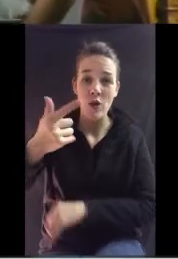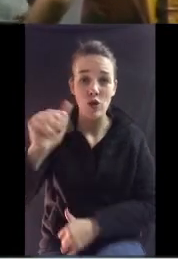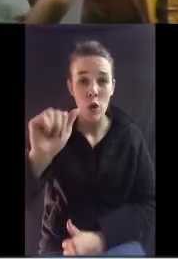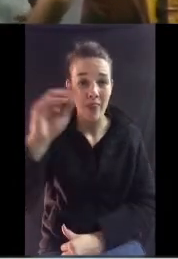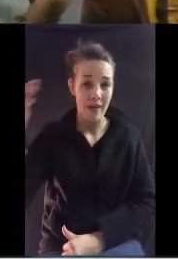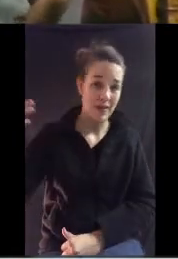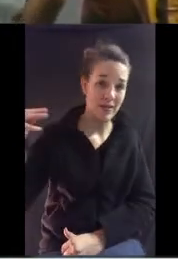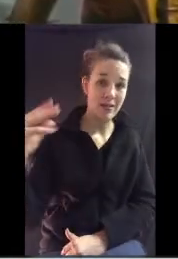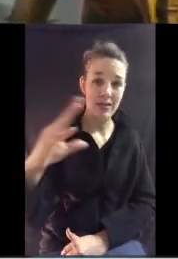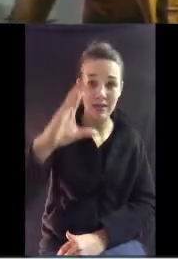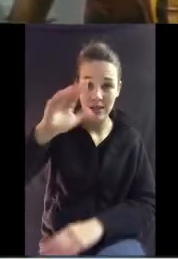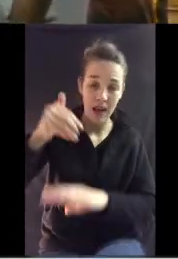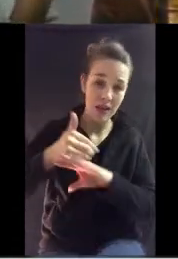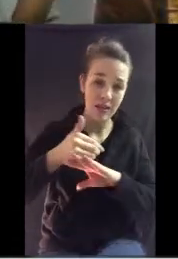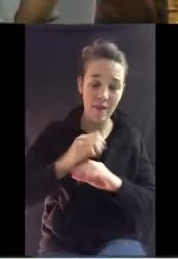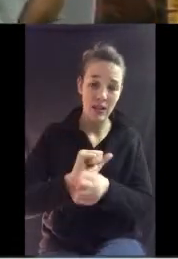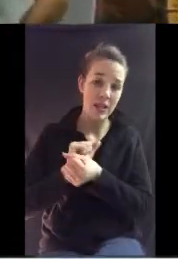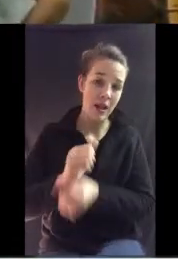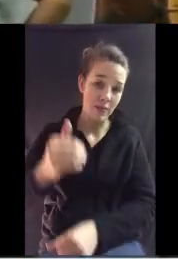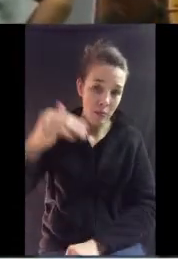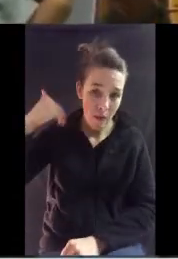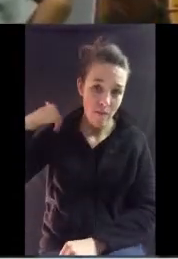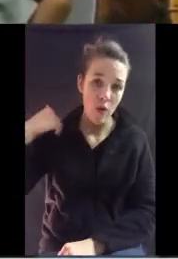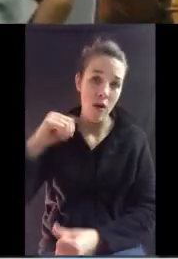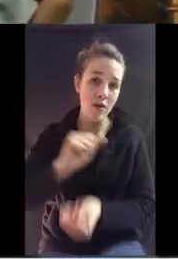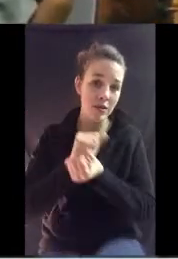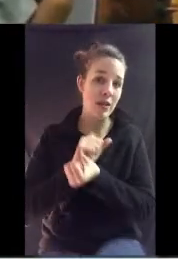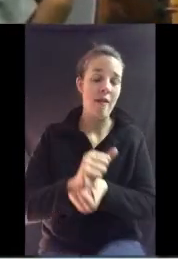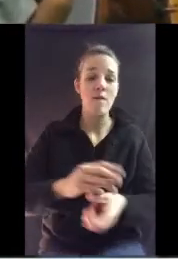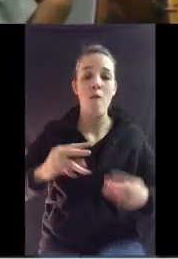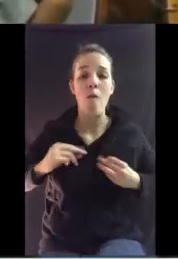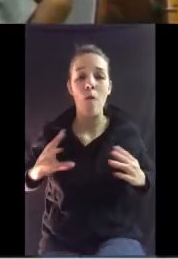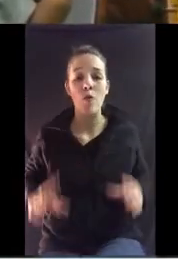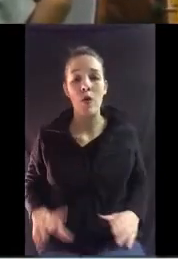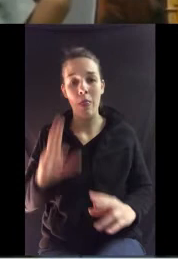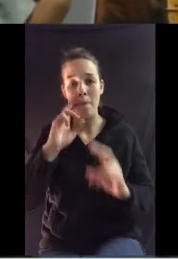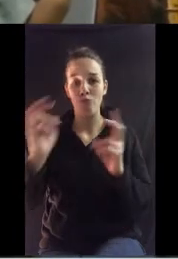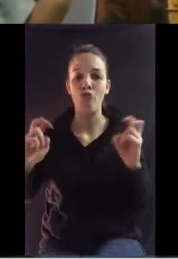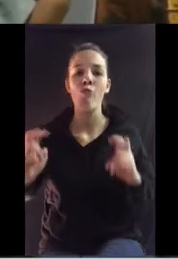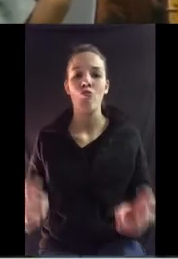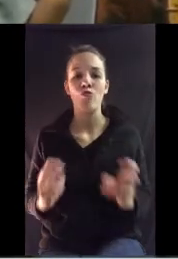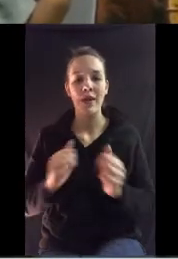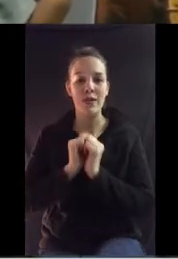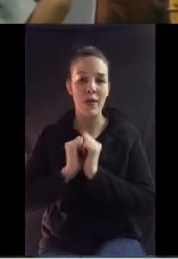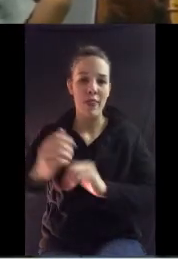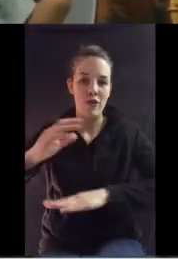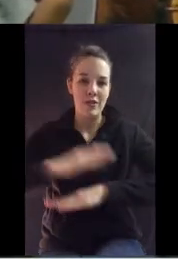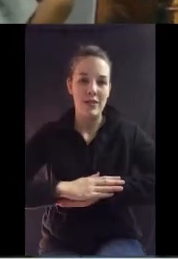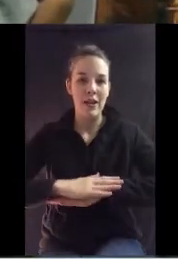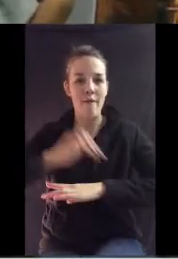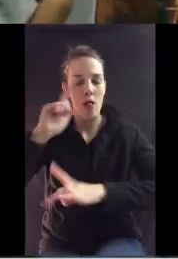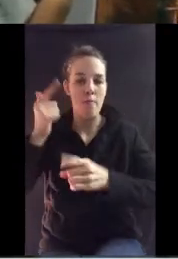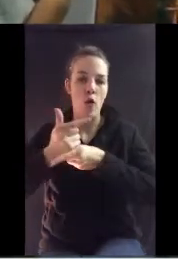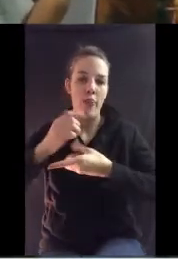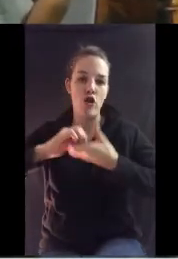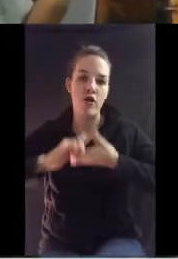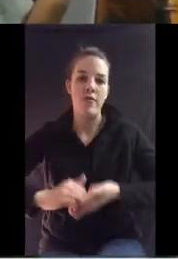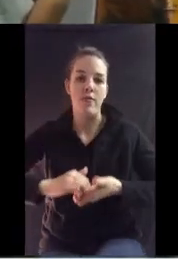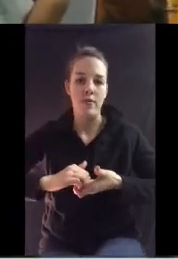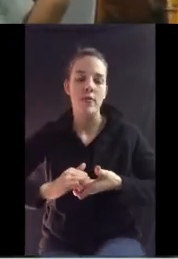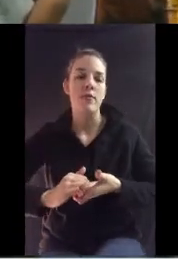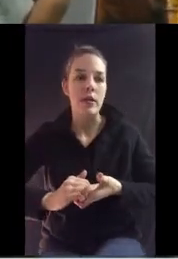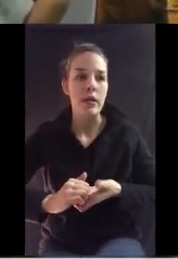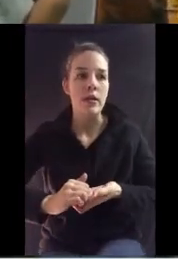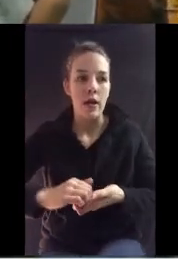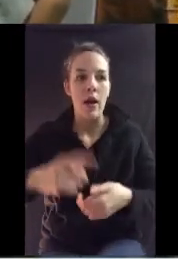red hills of Georgia, the sons of former slaves and the sons of former slave owners will be able to sit down together at the table